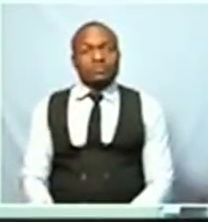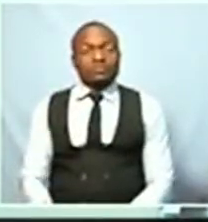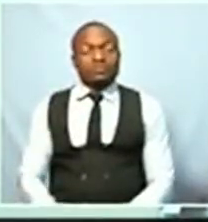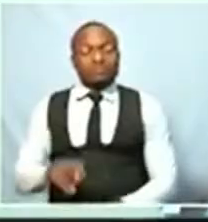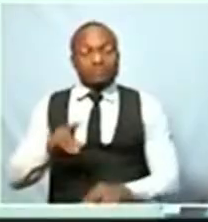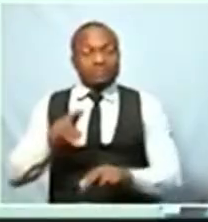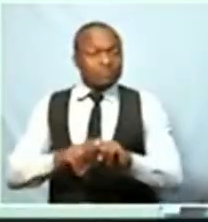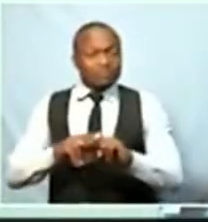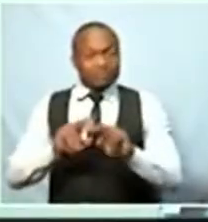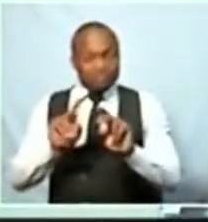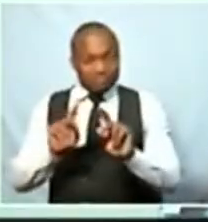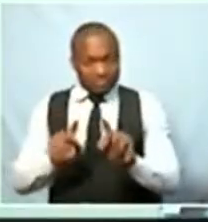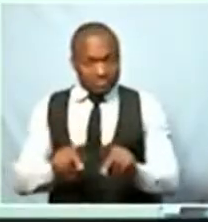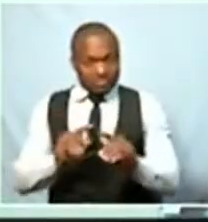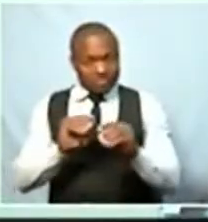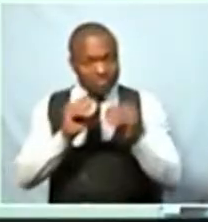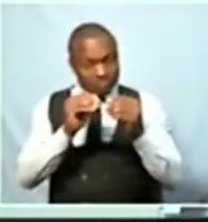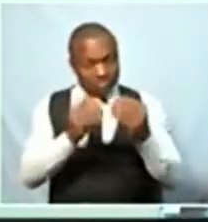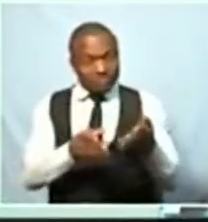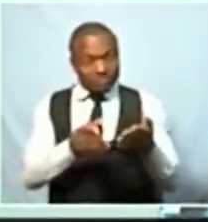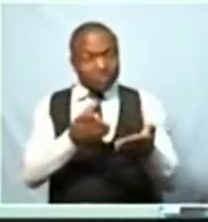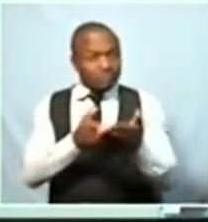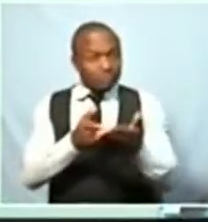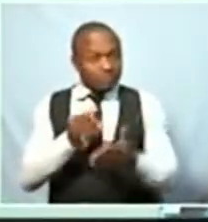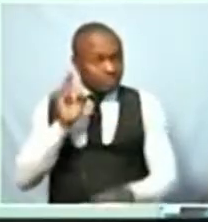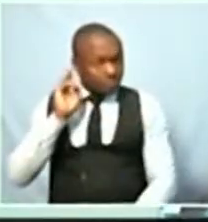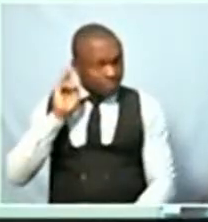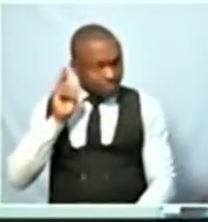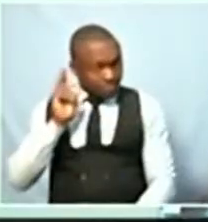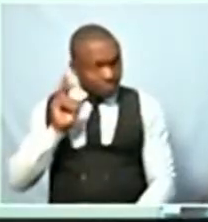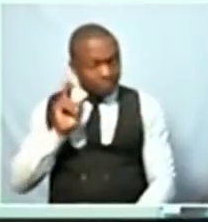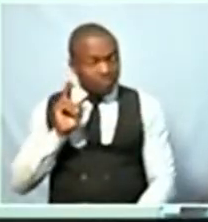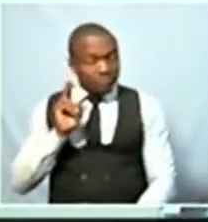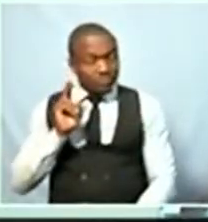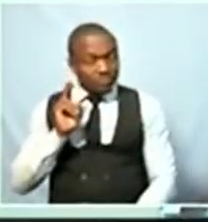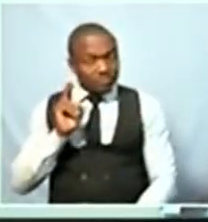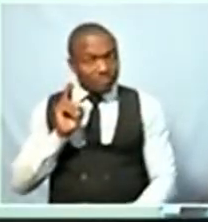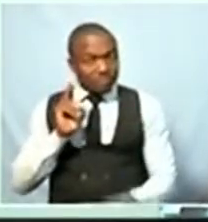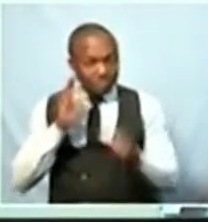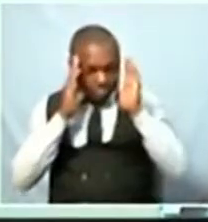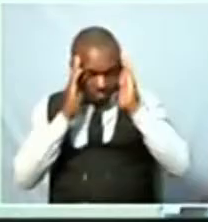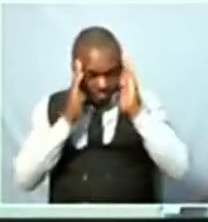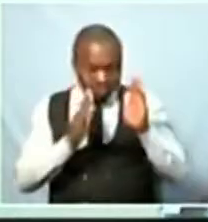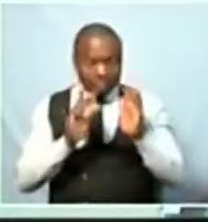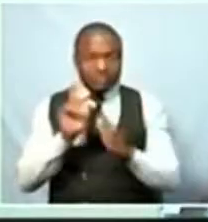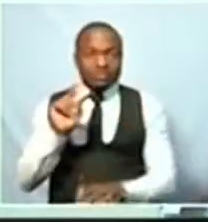Chair, having given that background, I move on to the 2026 budget overview.